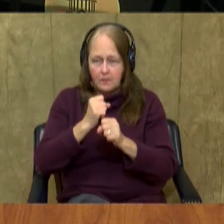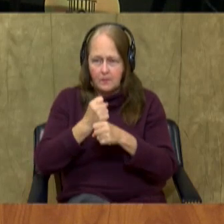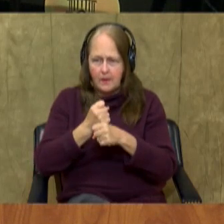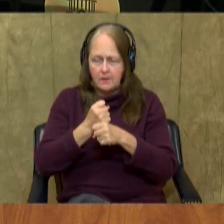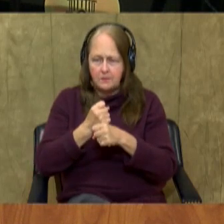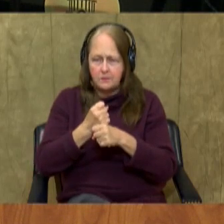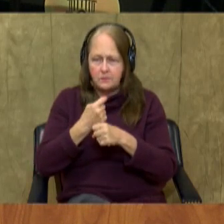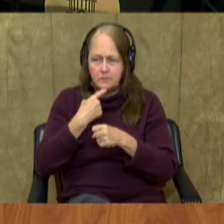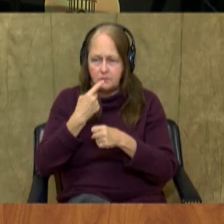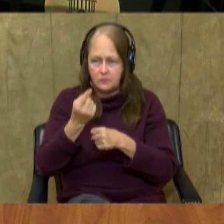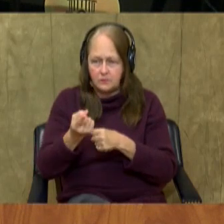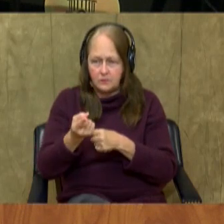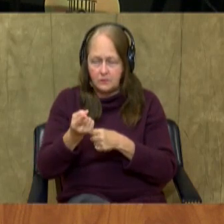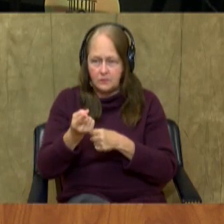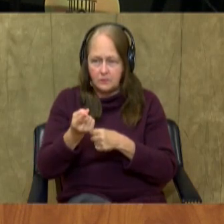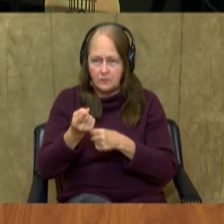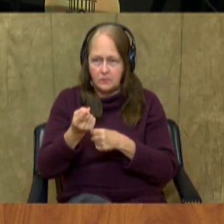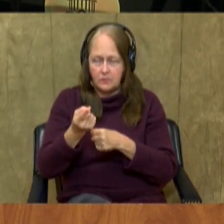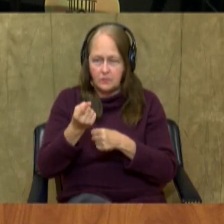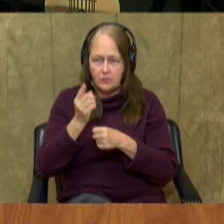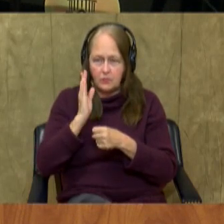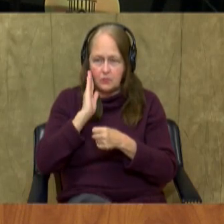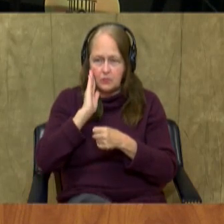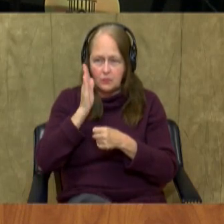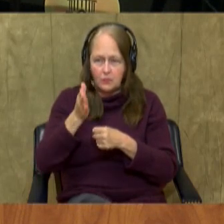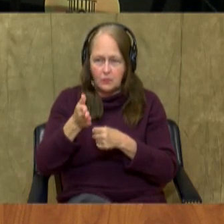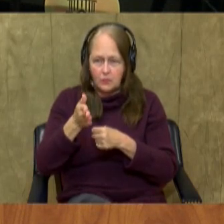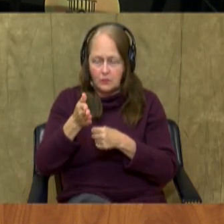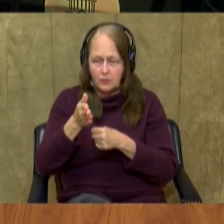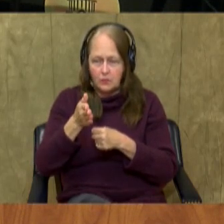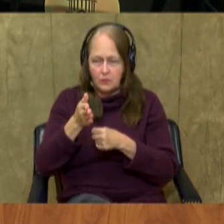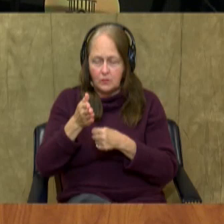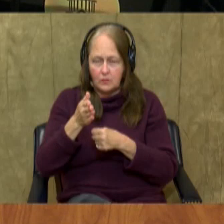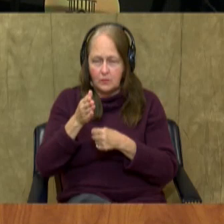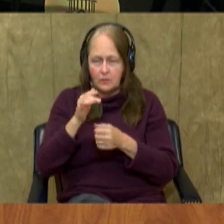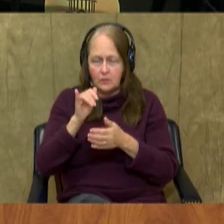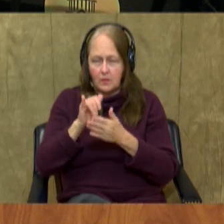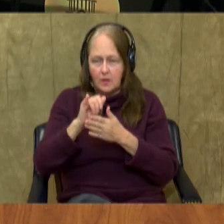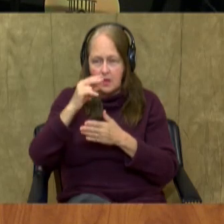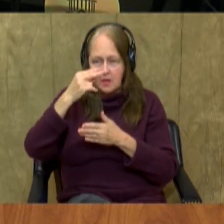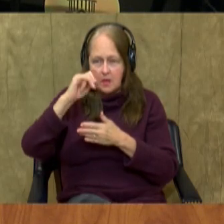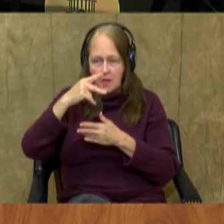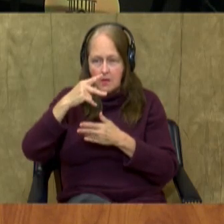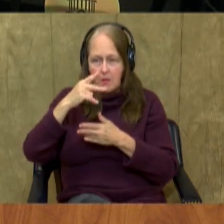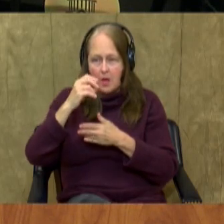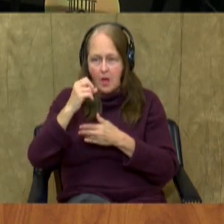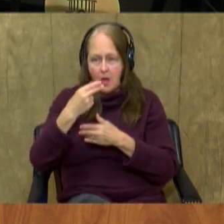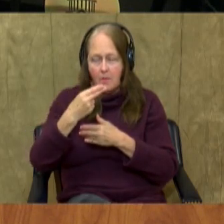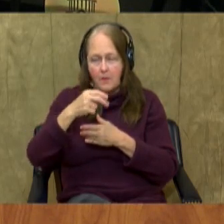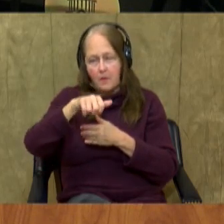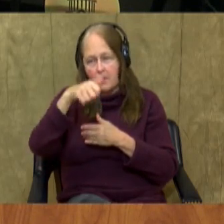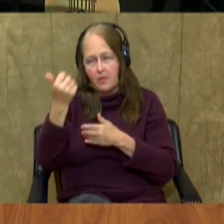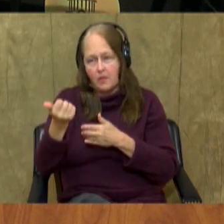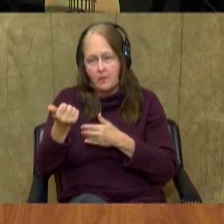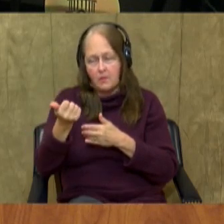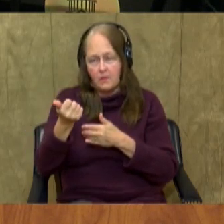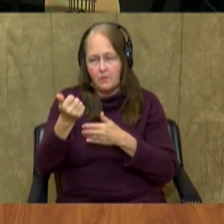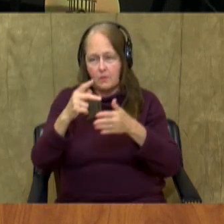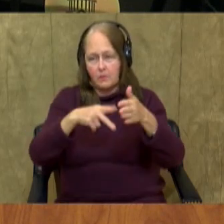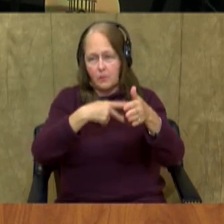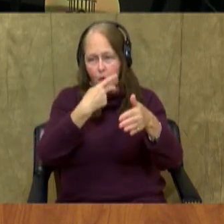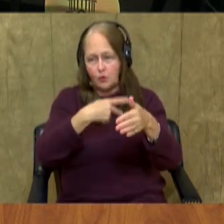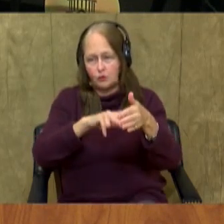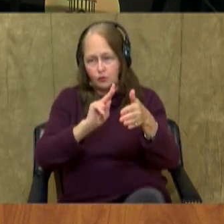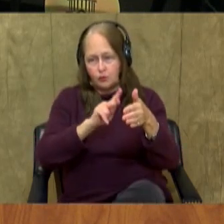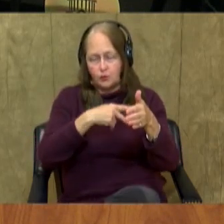claim? Well, that would be our first reason. She stated that hip hop is simply another form of